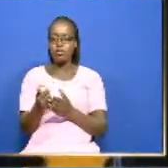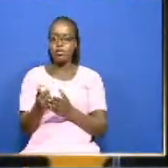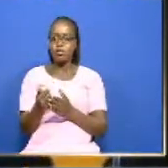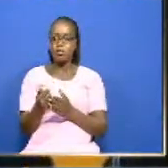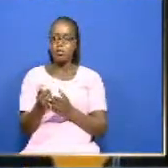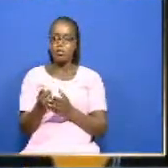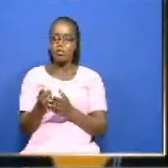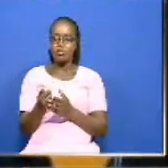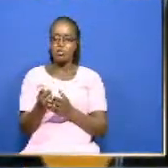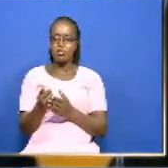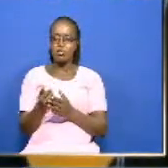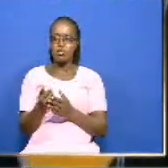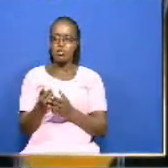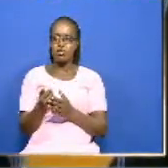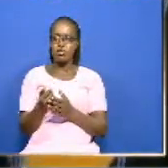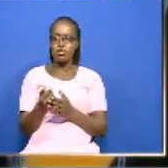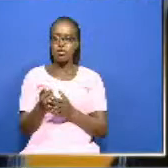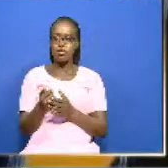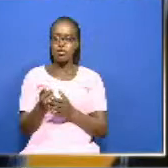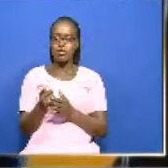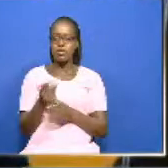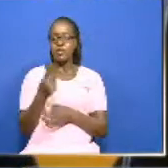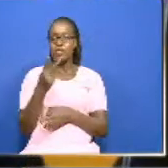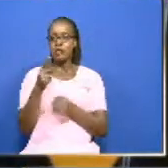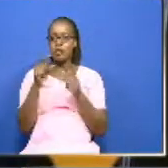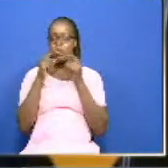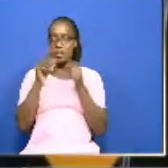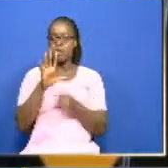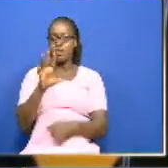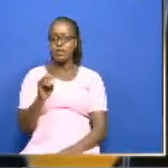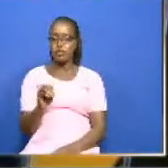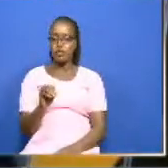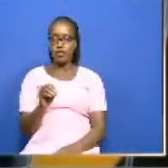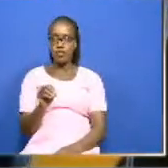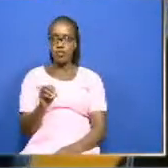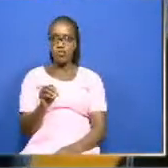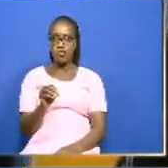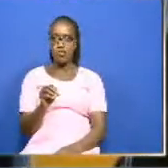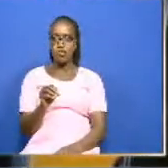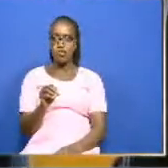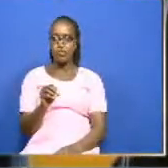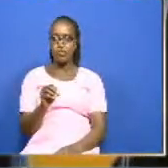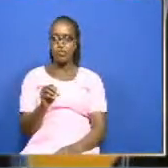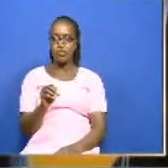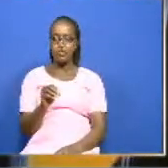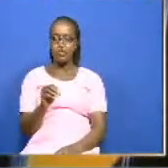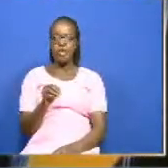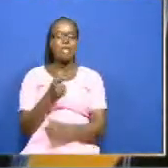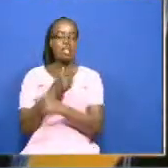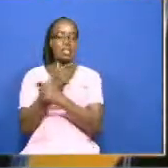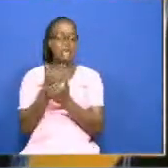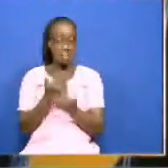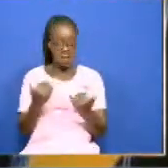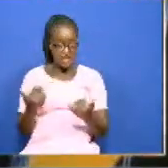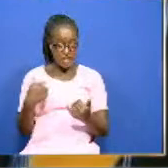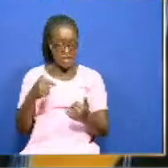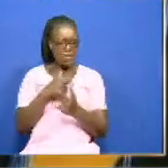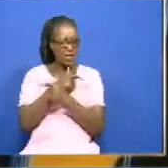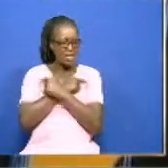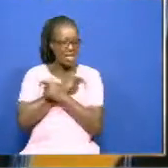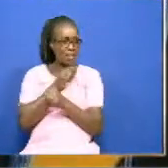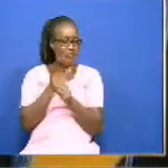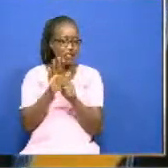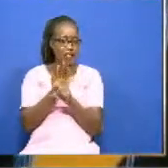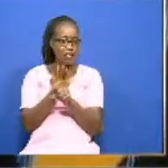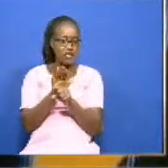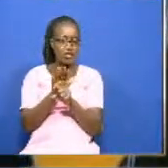So 2 cloth masks would cost 50 shillings. We love our children. That is just like a